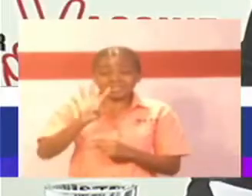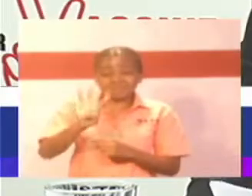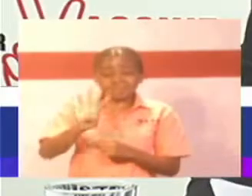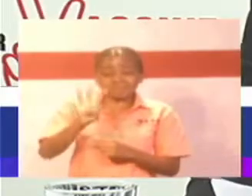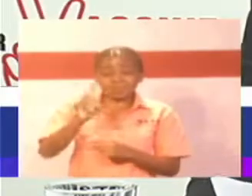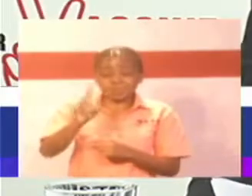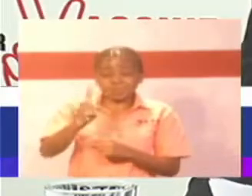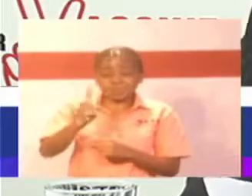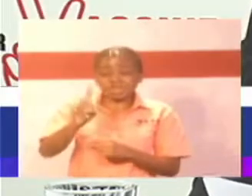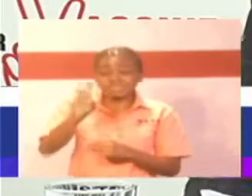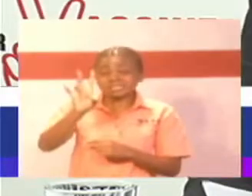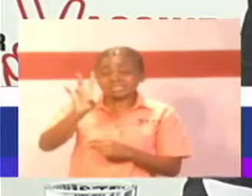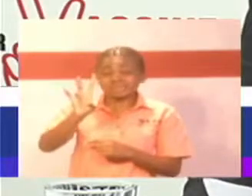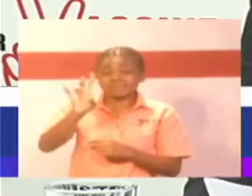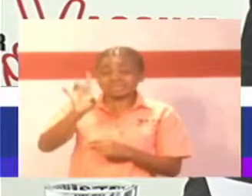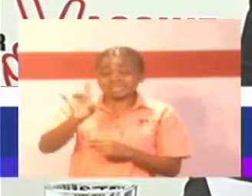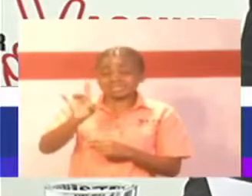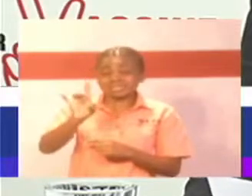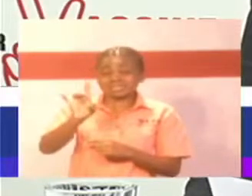4,178 of